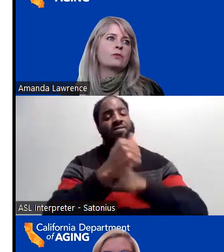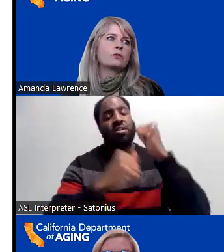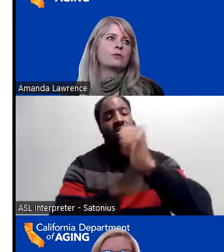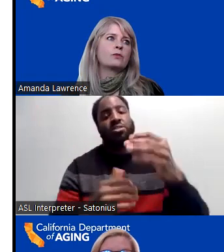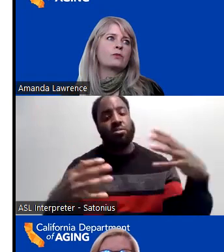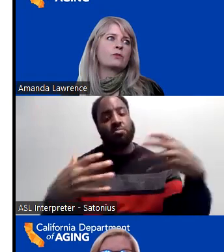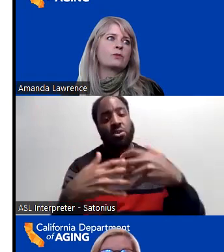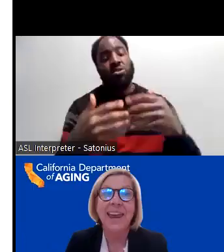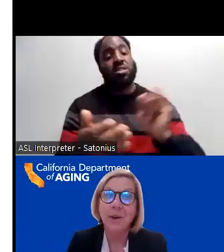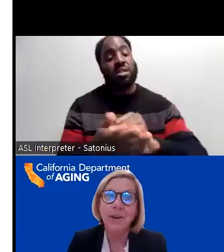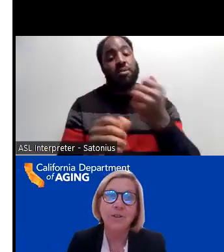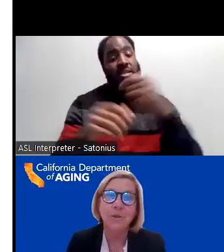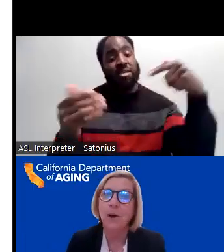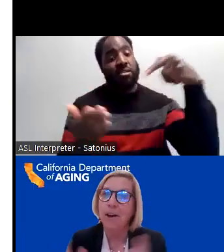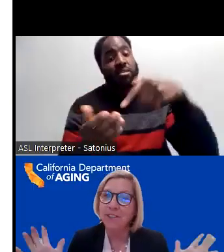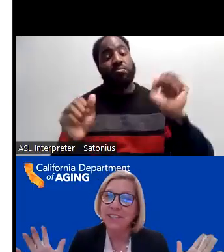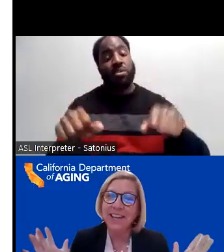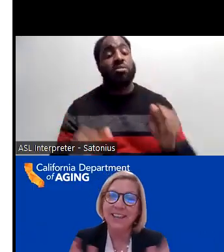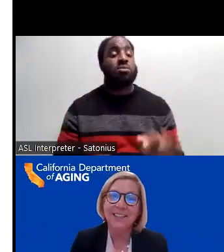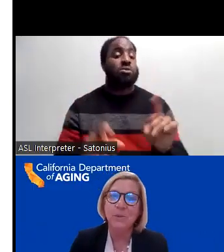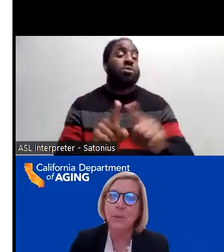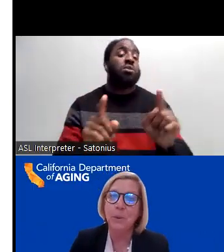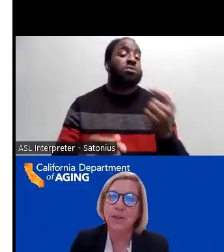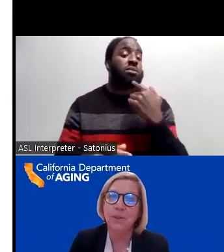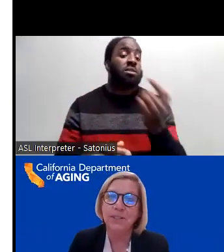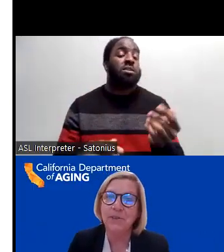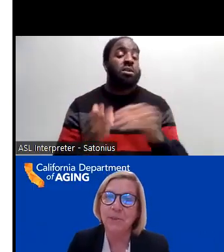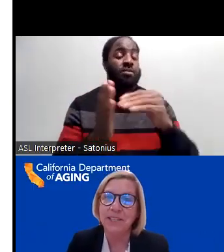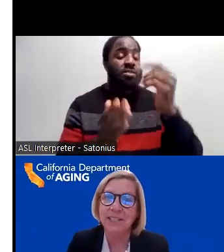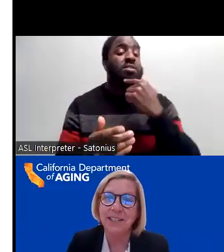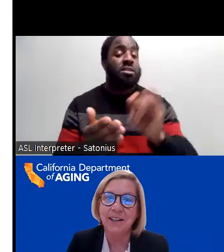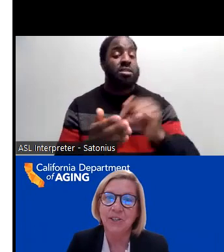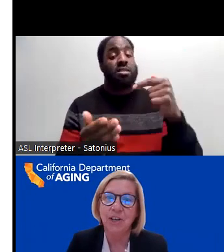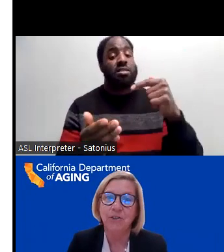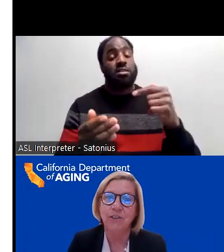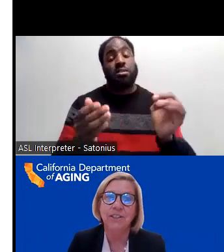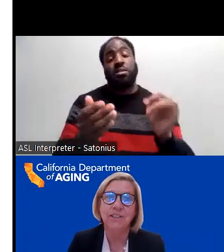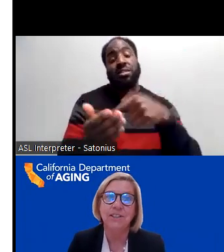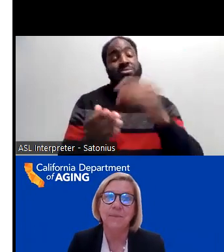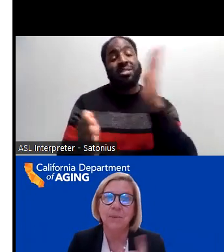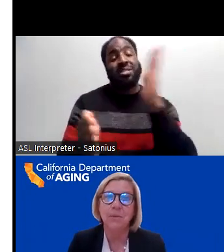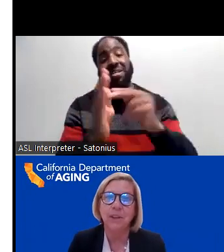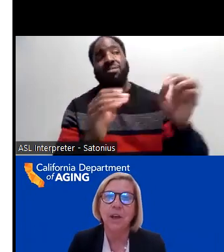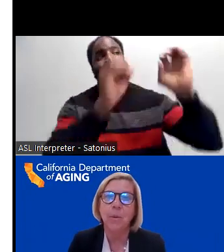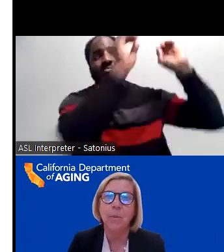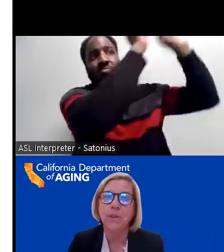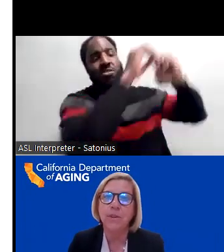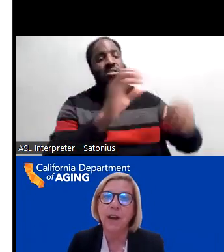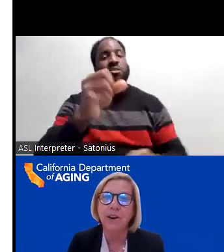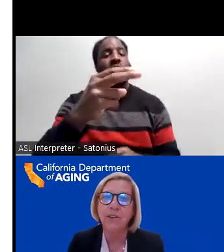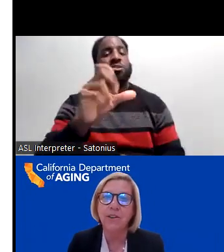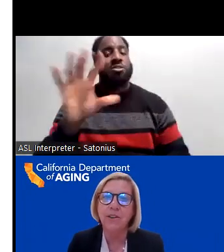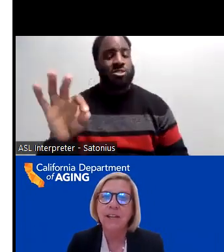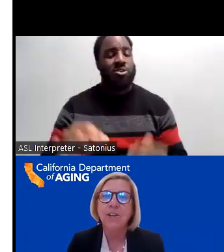possible. And we also often say this is a report that was never meant to sit on a shelf. And this is something we really hope with